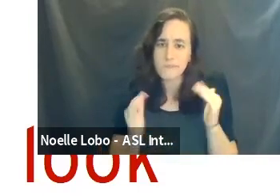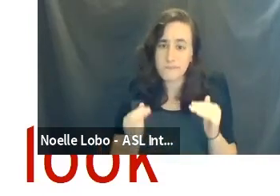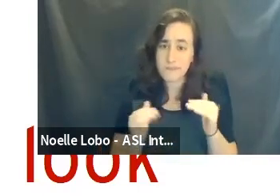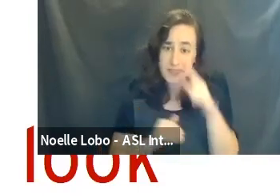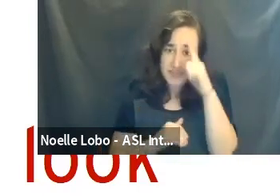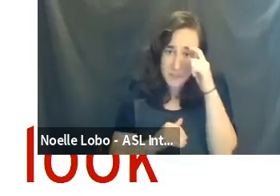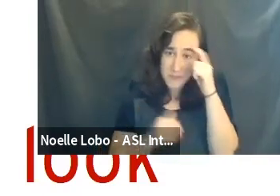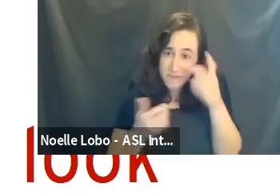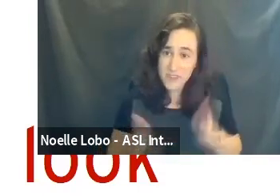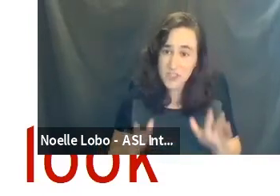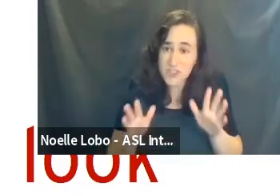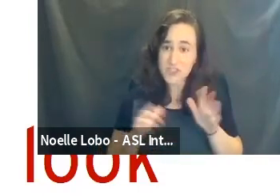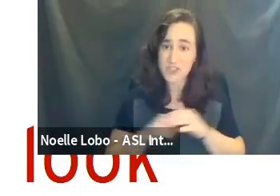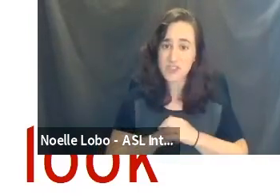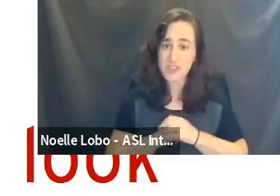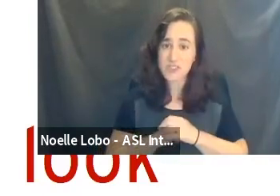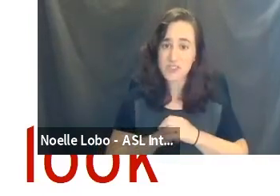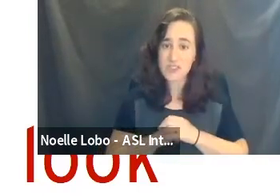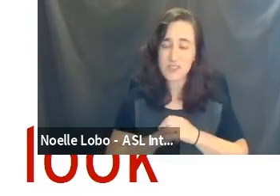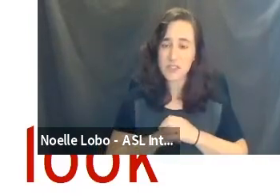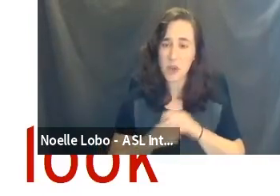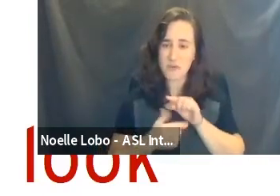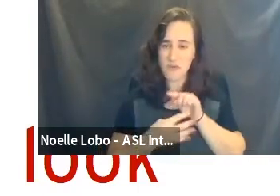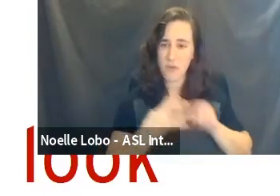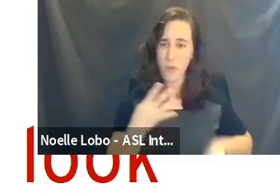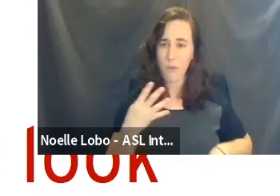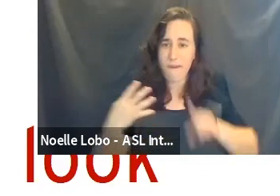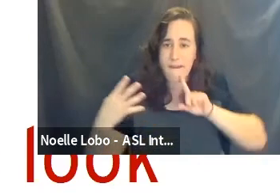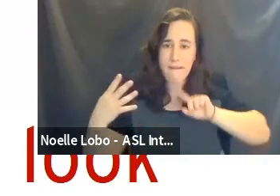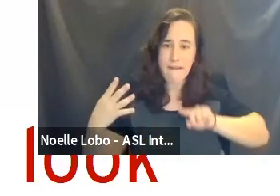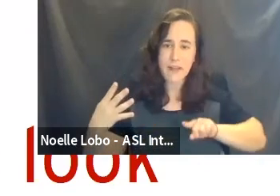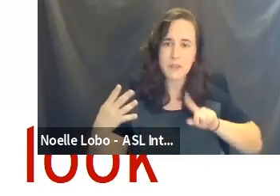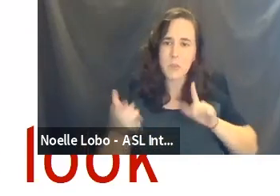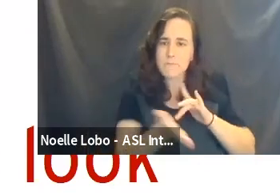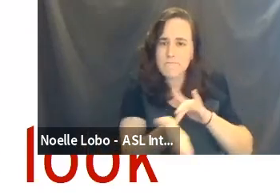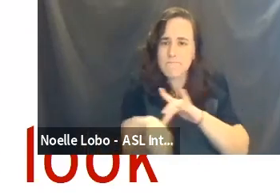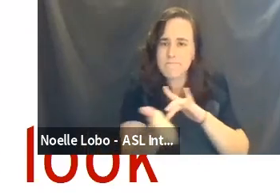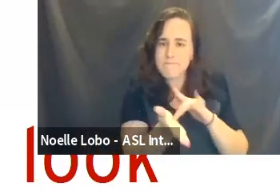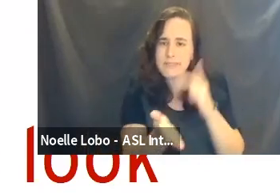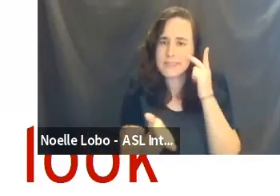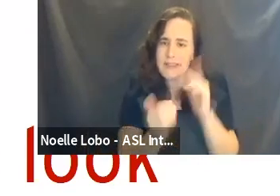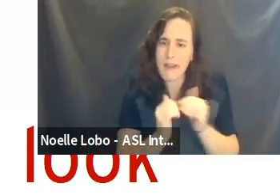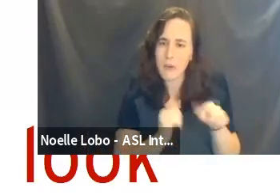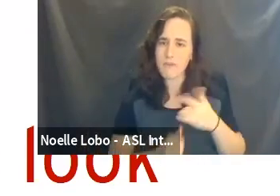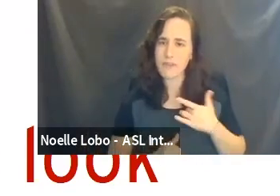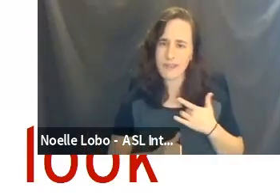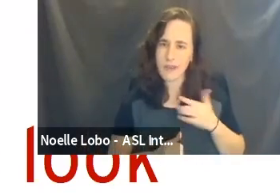polling feature that's in front of you. And we'd just like to know how your summer was.